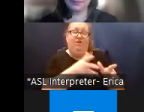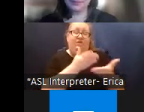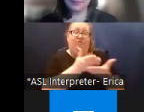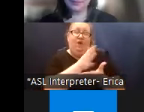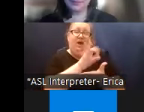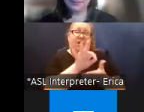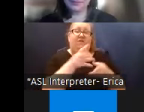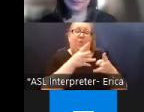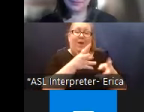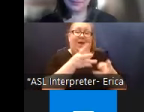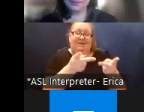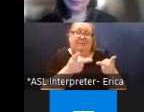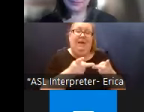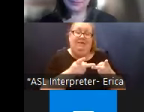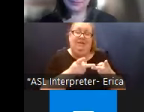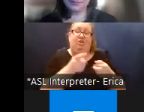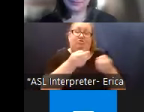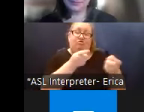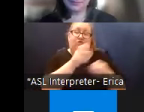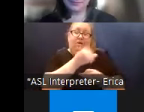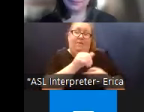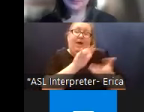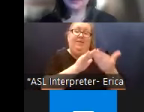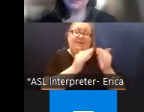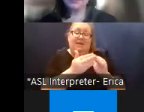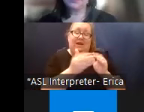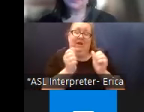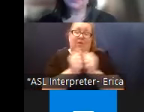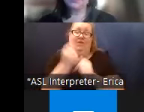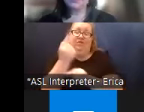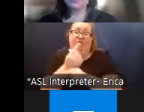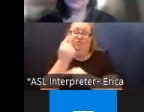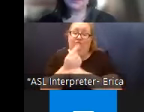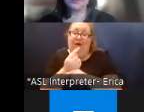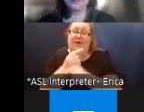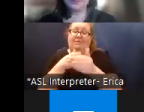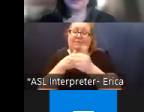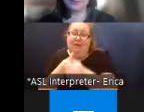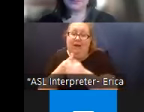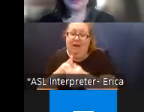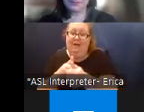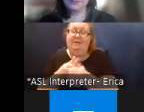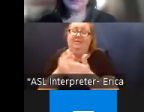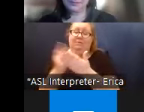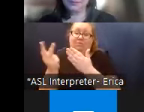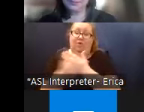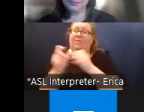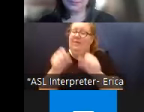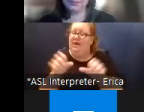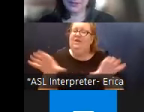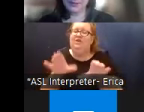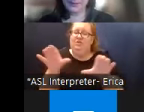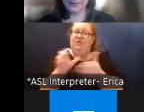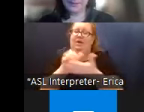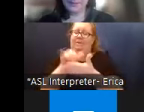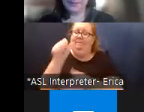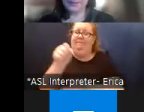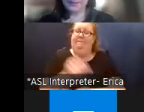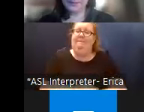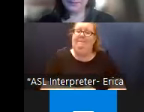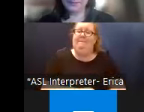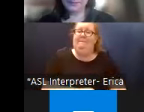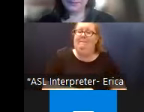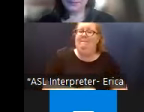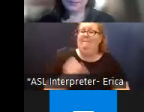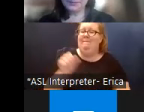by the city, and with the right guidance and program, they could definitely start putting those in. Yeah.